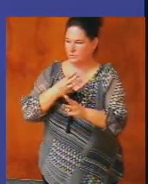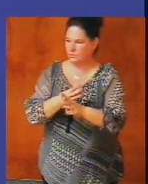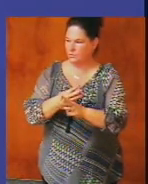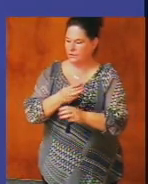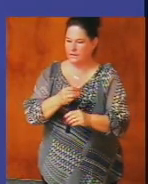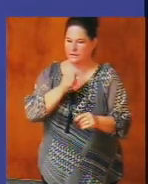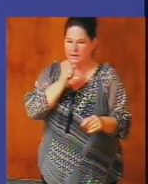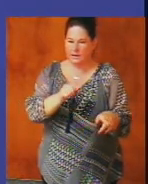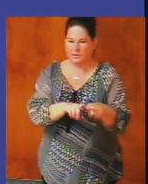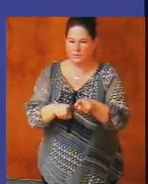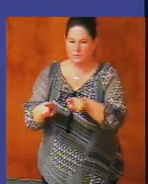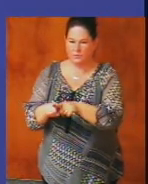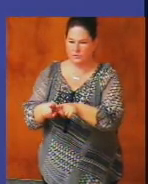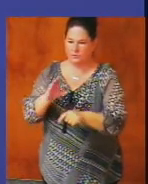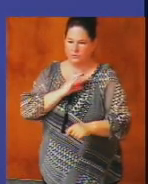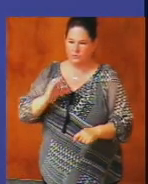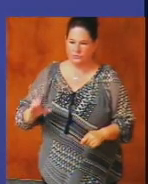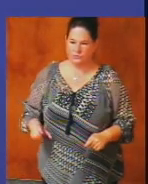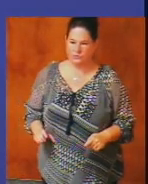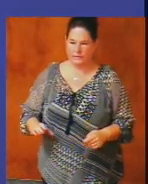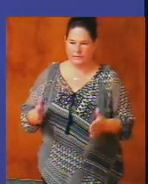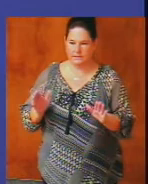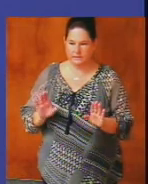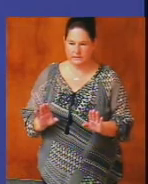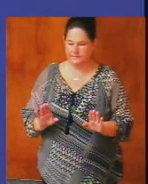according to Christ."